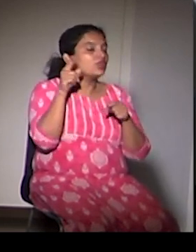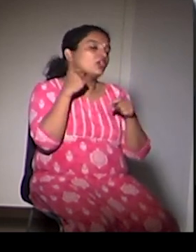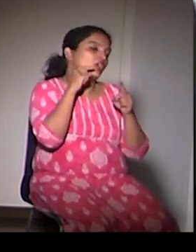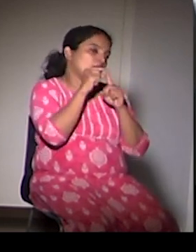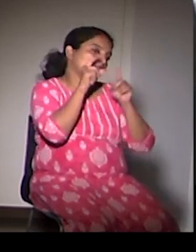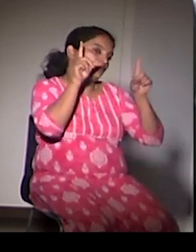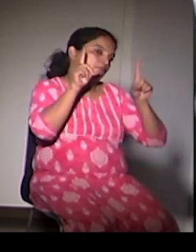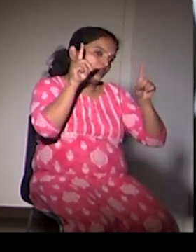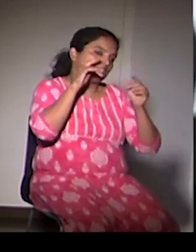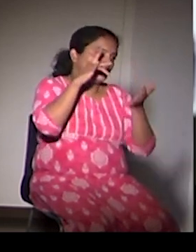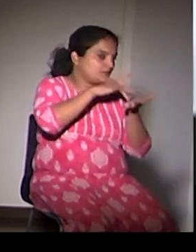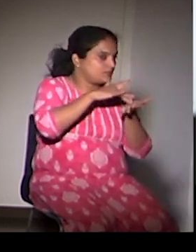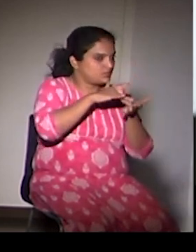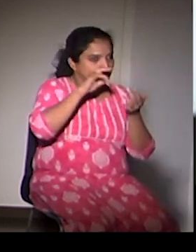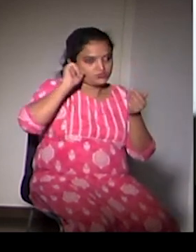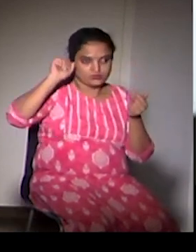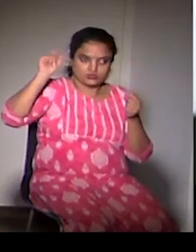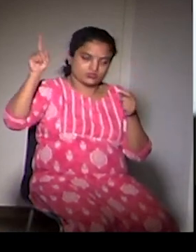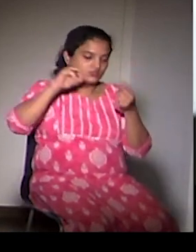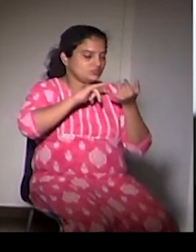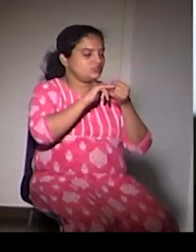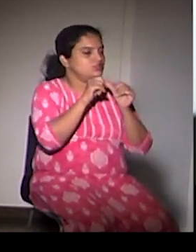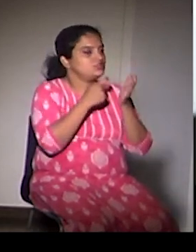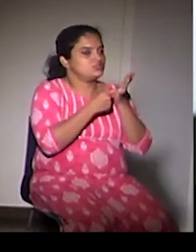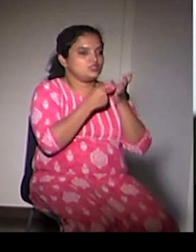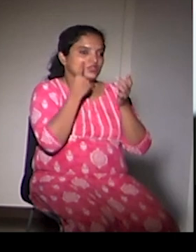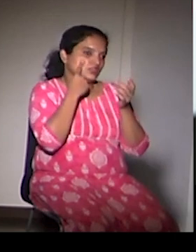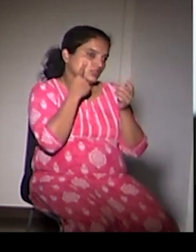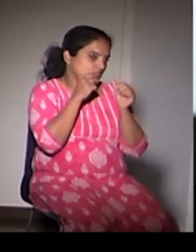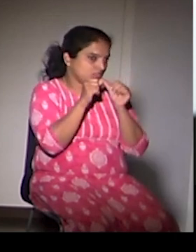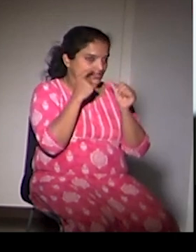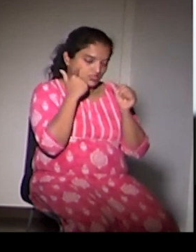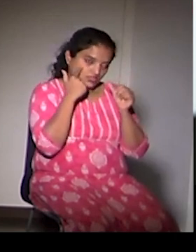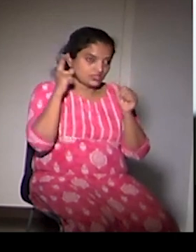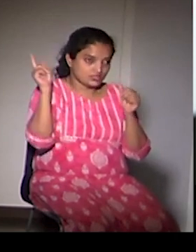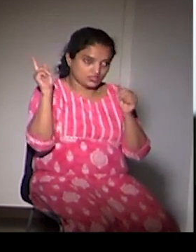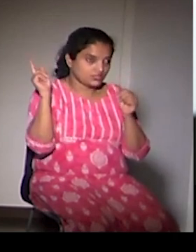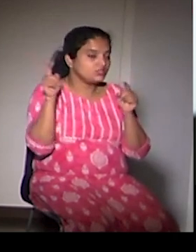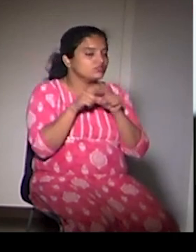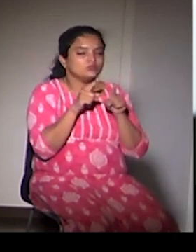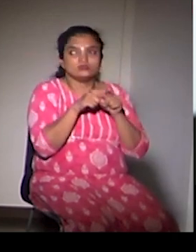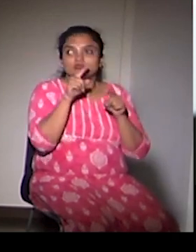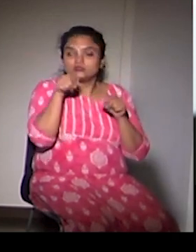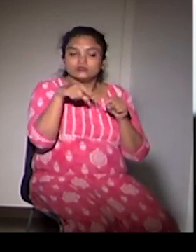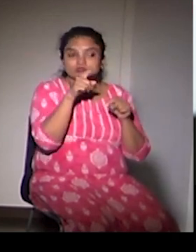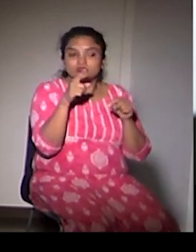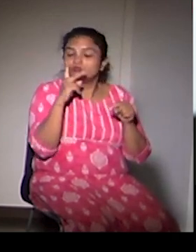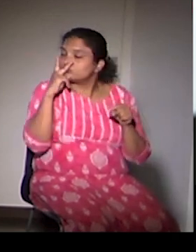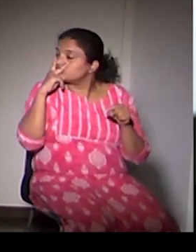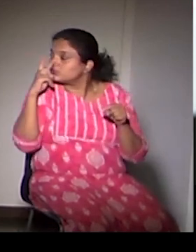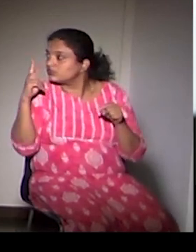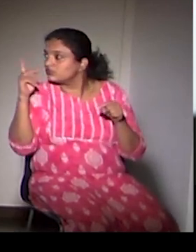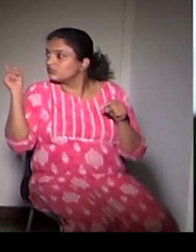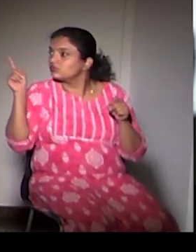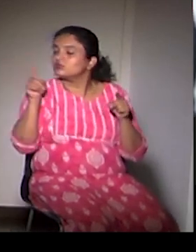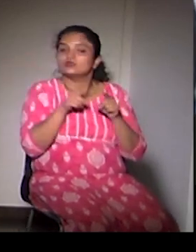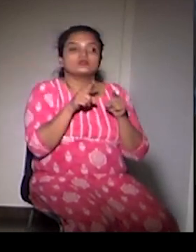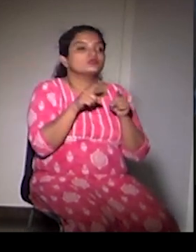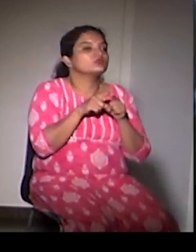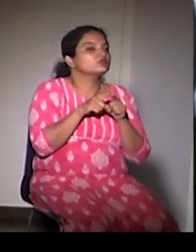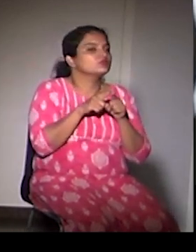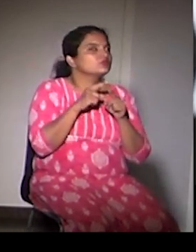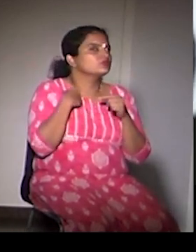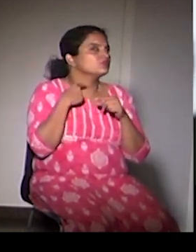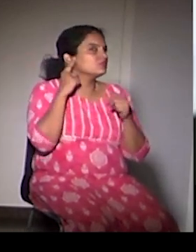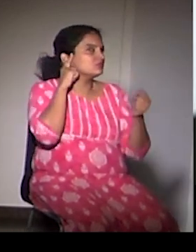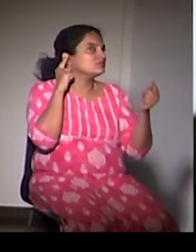about 1606 in date. And you can see it's quite a sort of typical